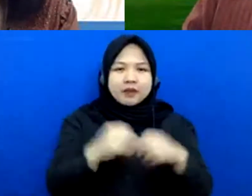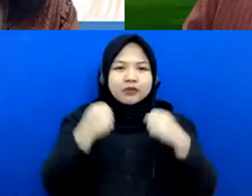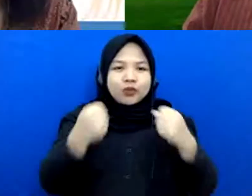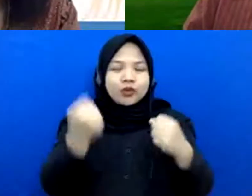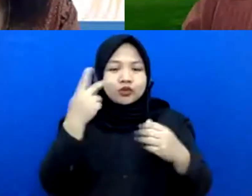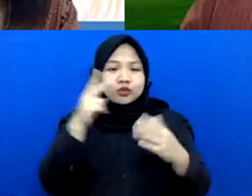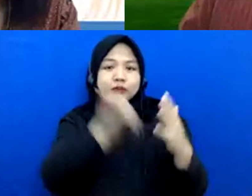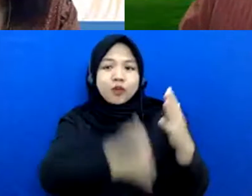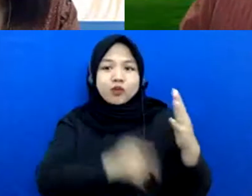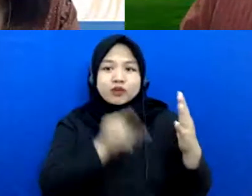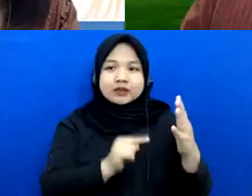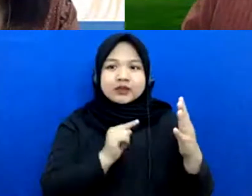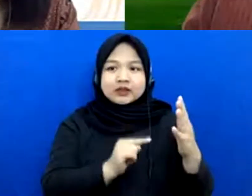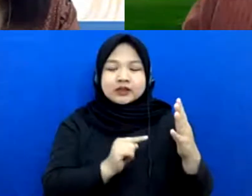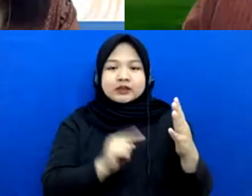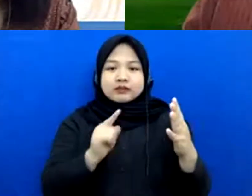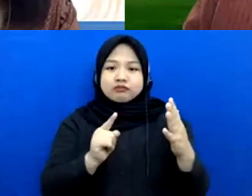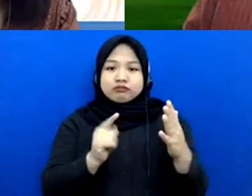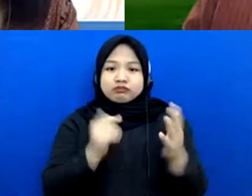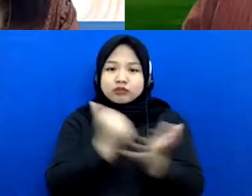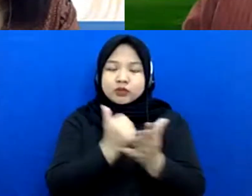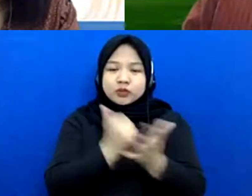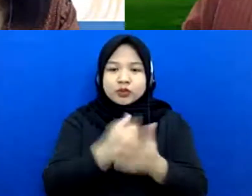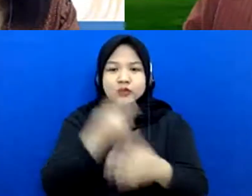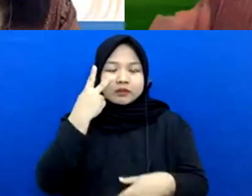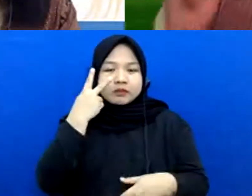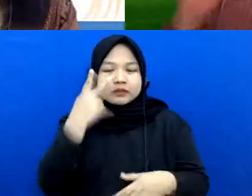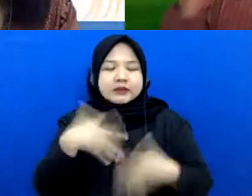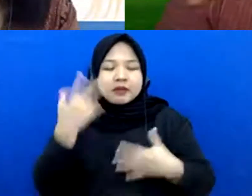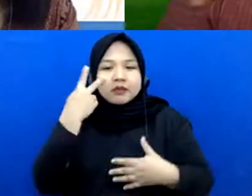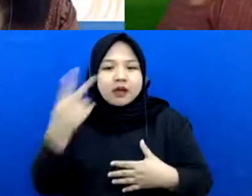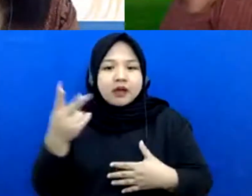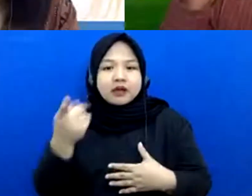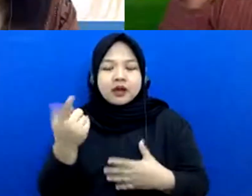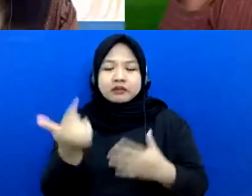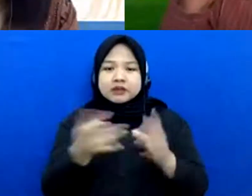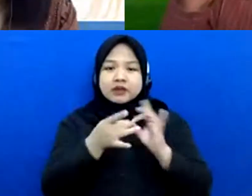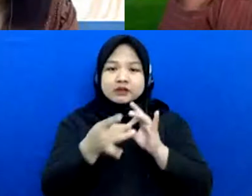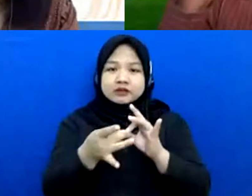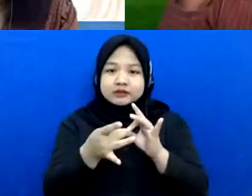proposals. So it's really good to see you working with